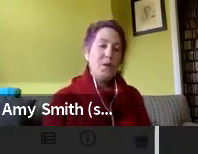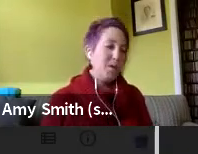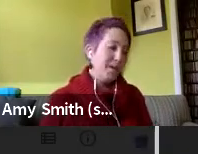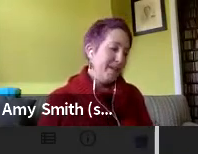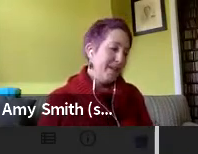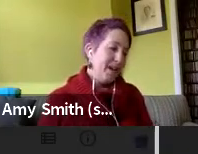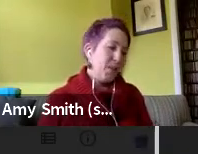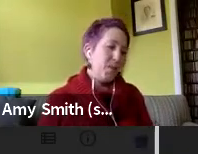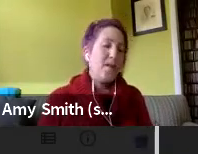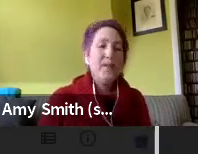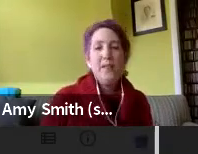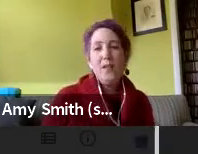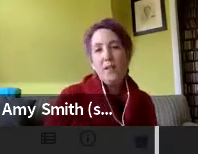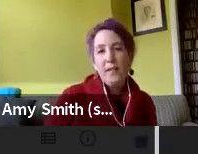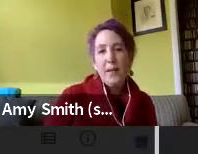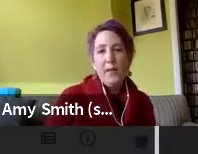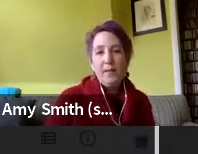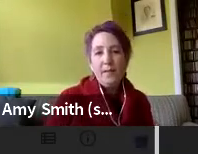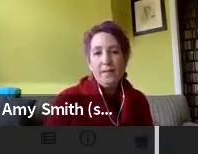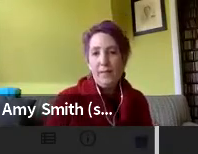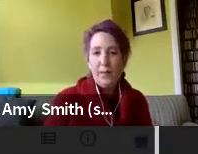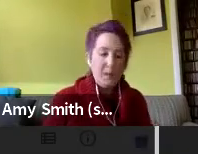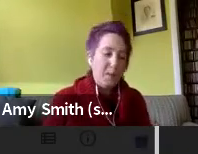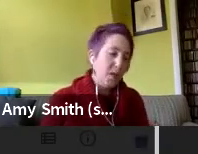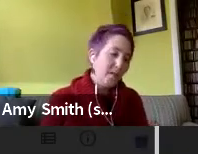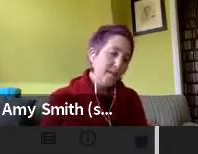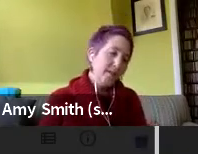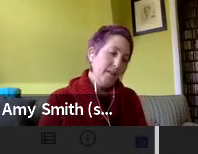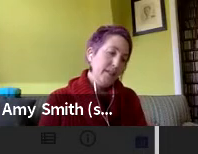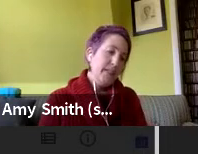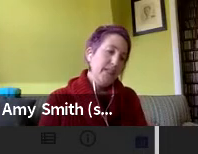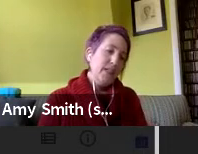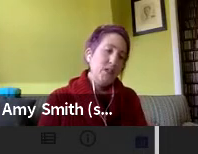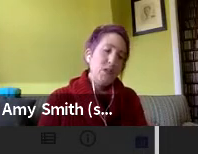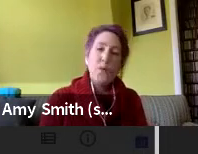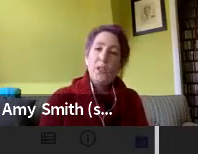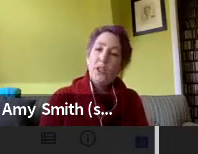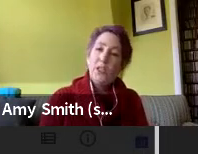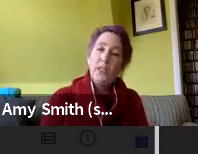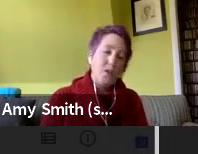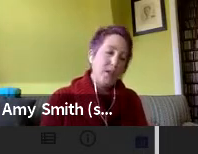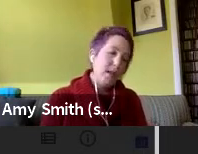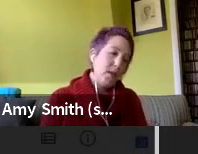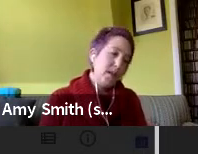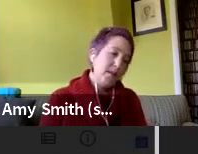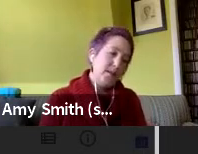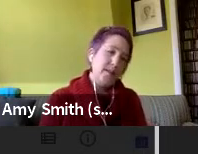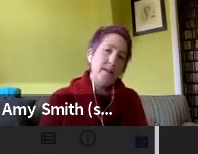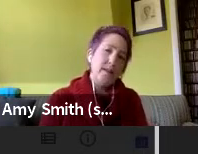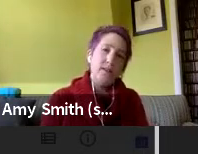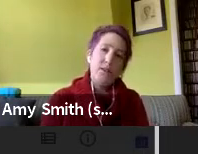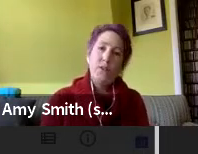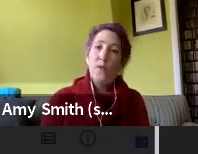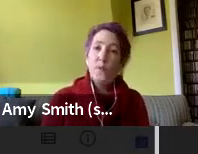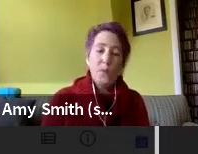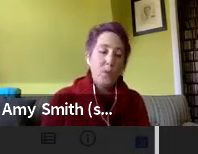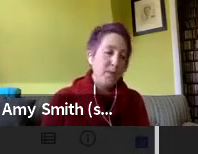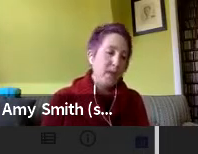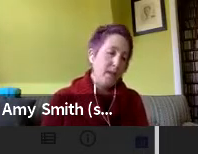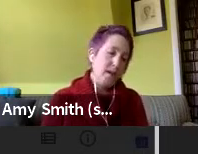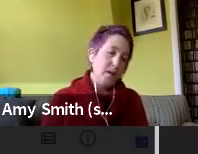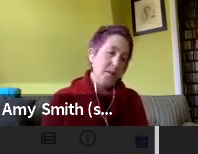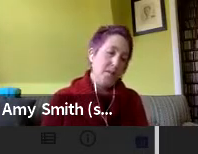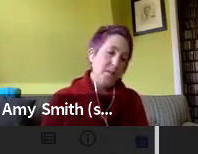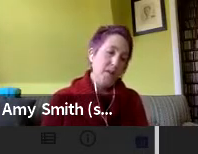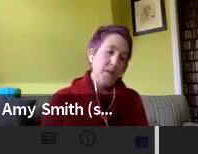So a profit and loss statement, simply put, is a spreadsheet or document that lists your